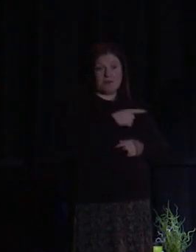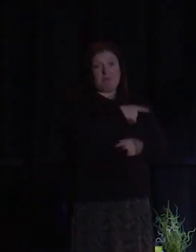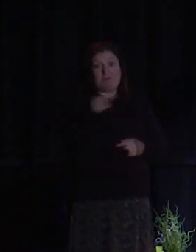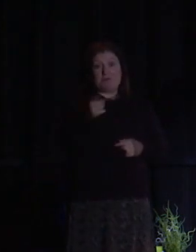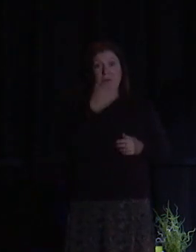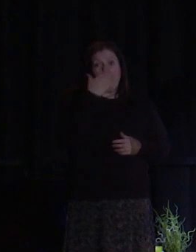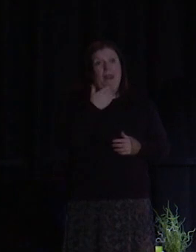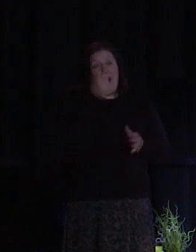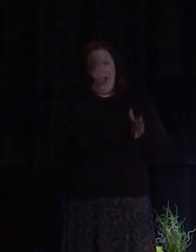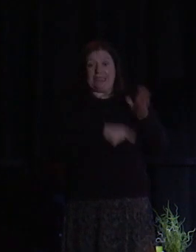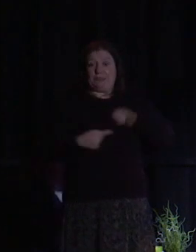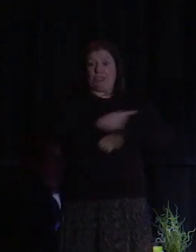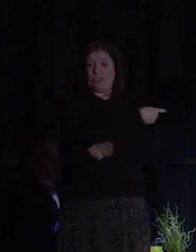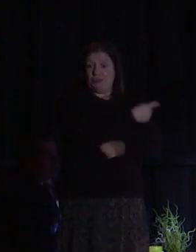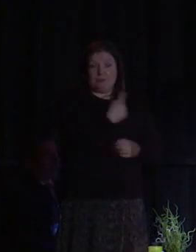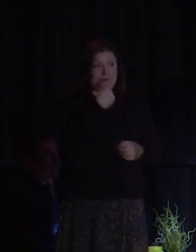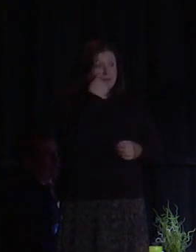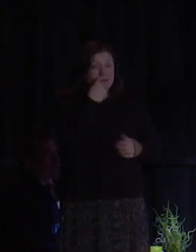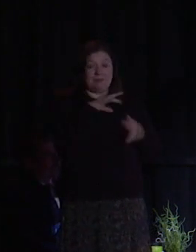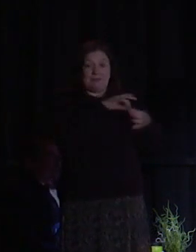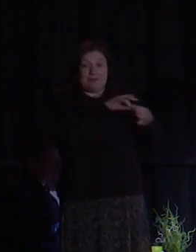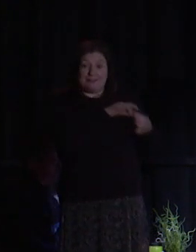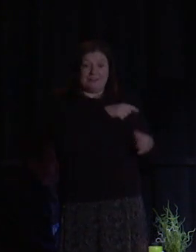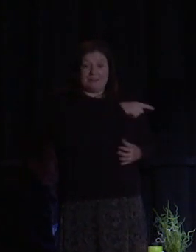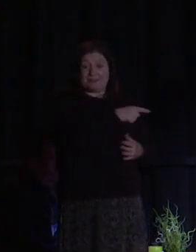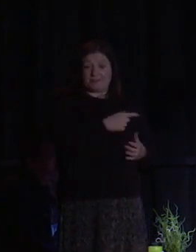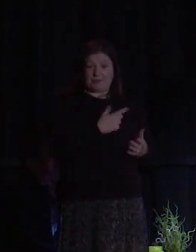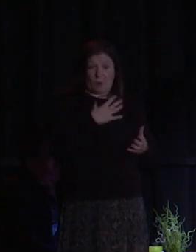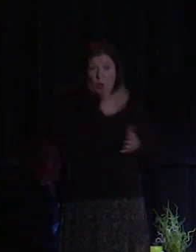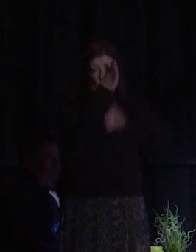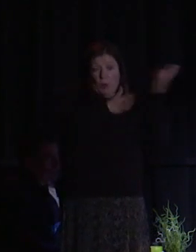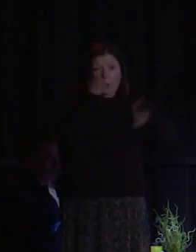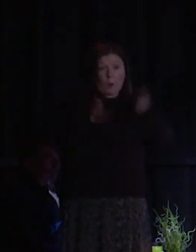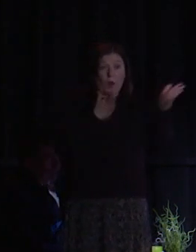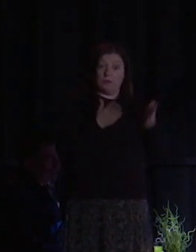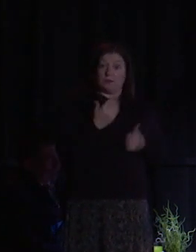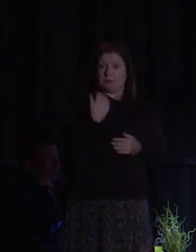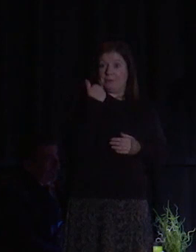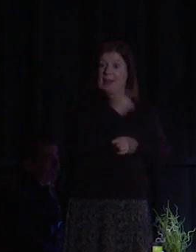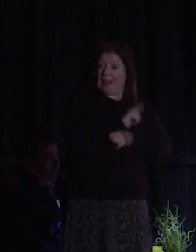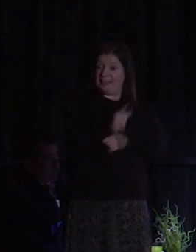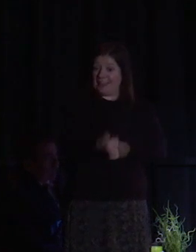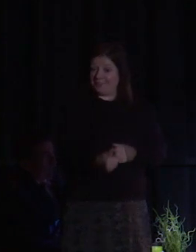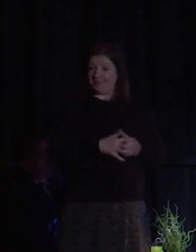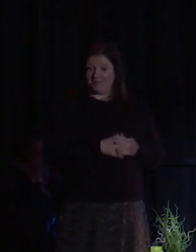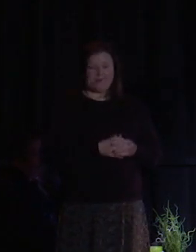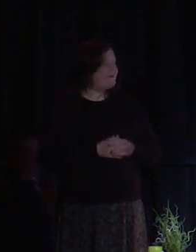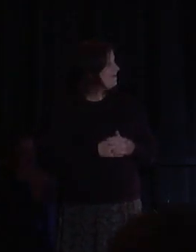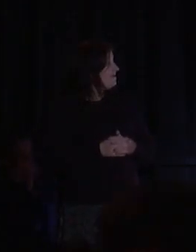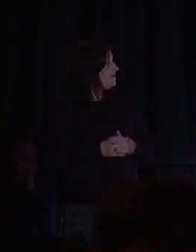as possible to experience the joy of seeing and interacting with Howlers with as many gigs as we can take. So come and talk to us afterwards, please.